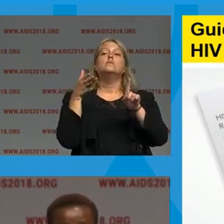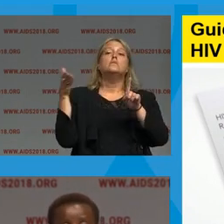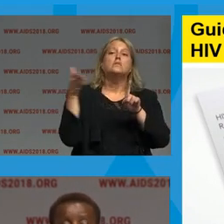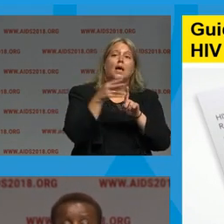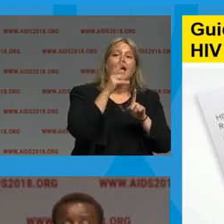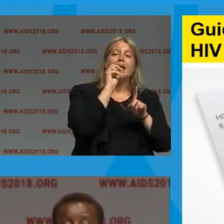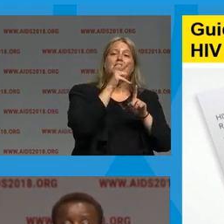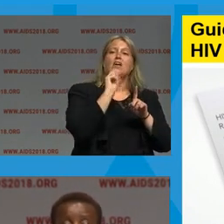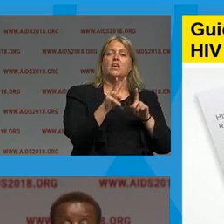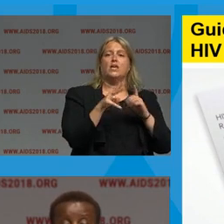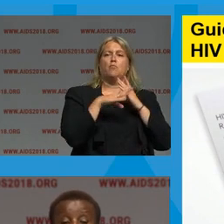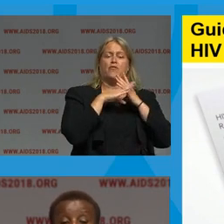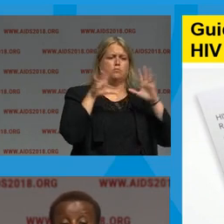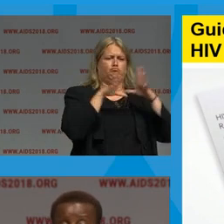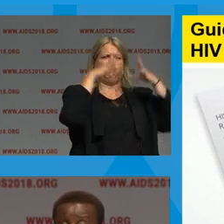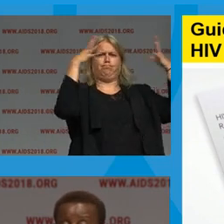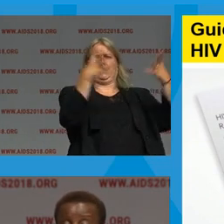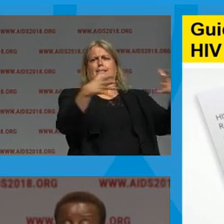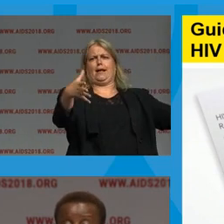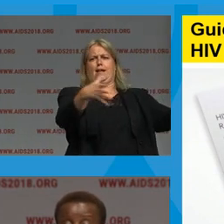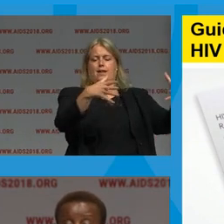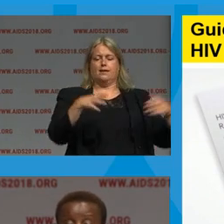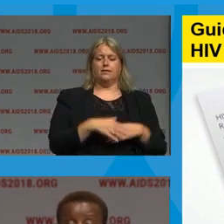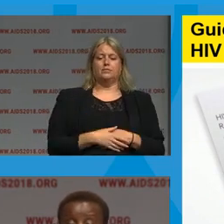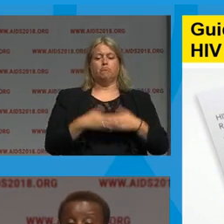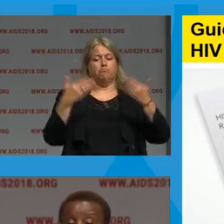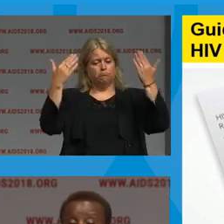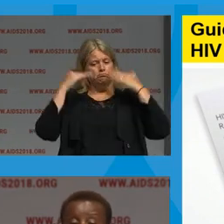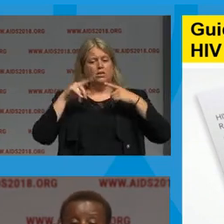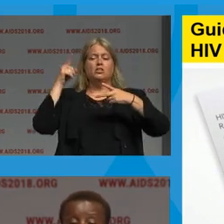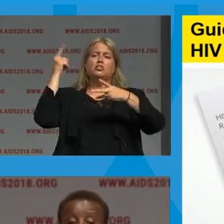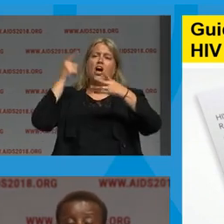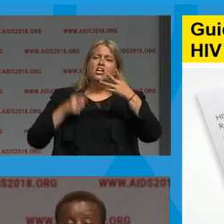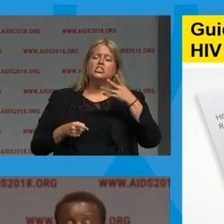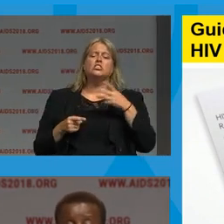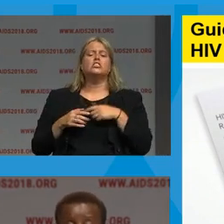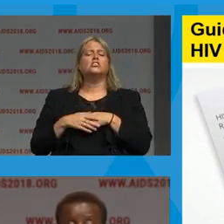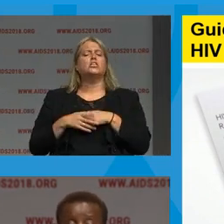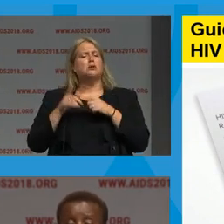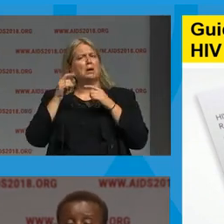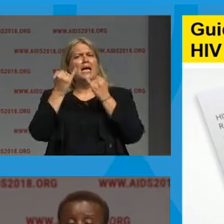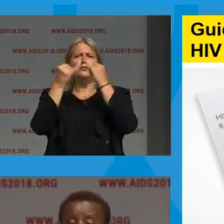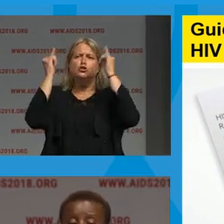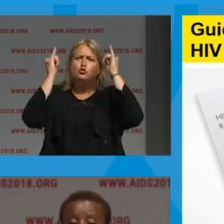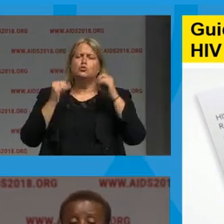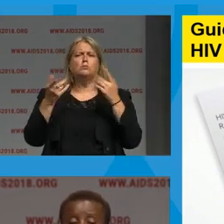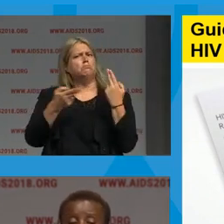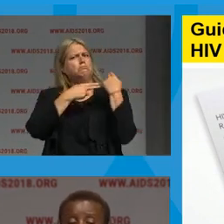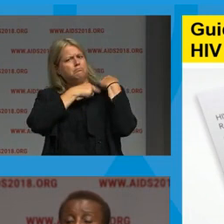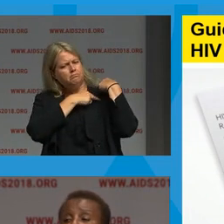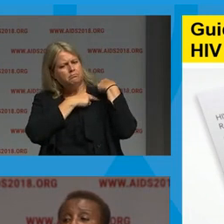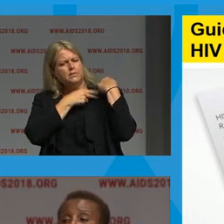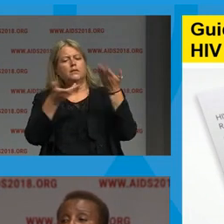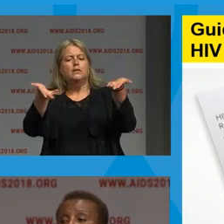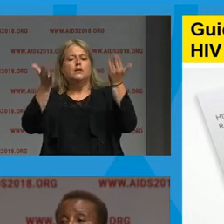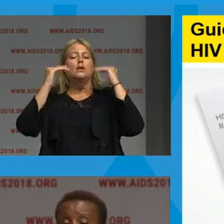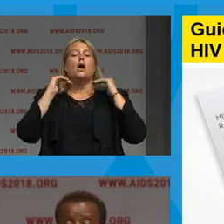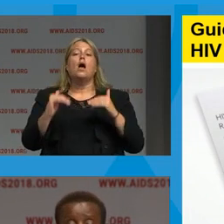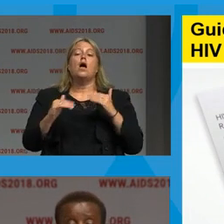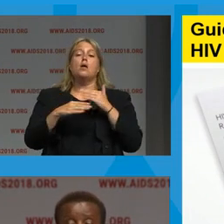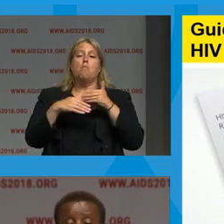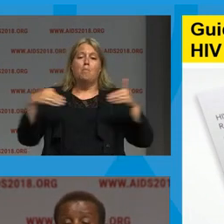scale. One is we must set targets, we must have institutional accountability. We must think about addressing